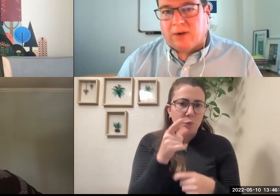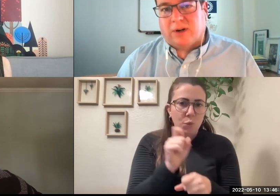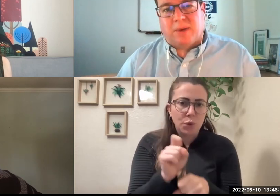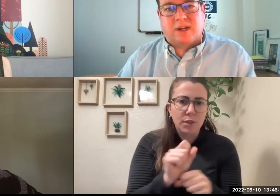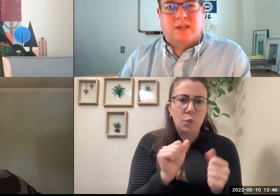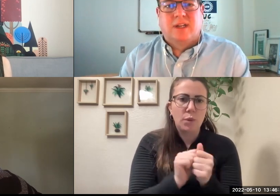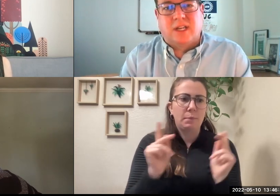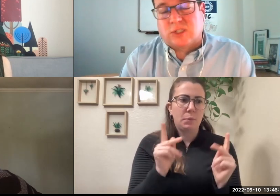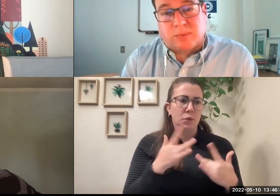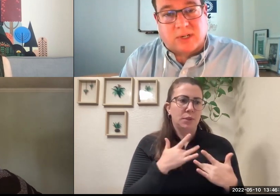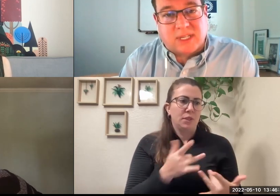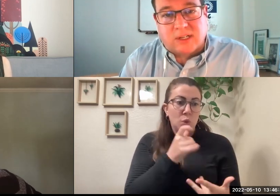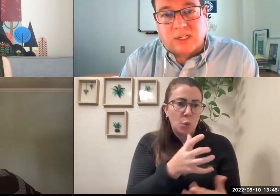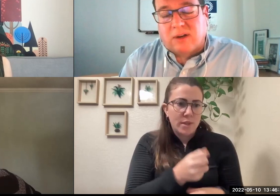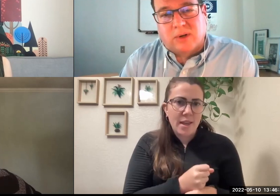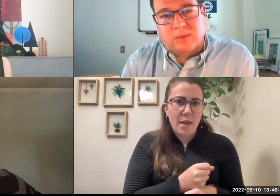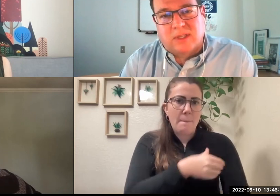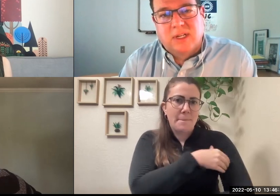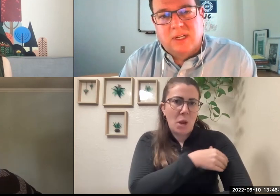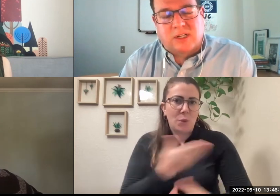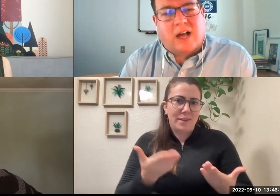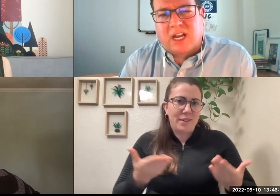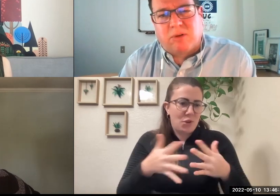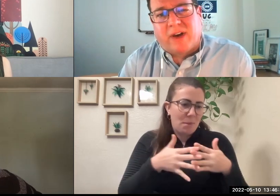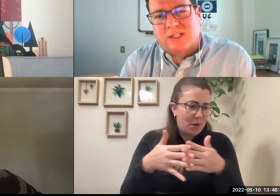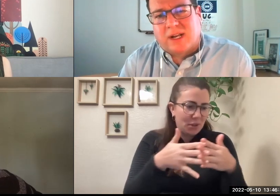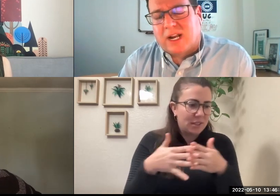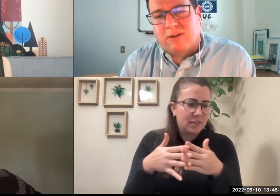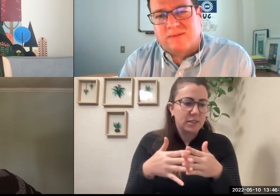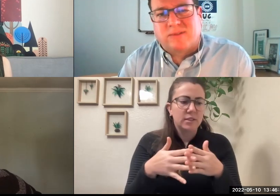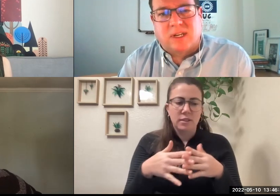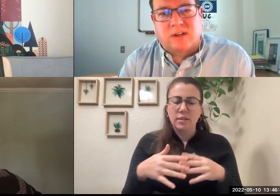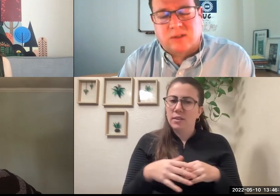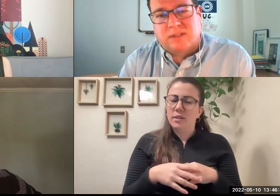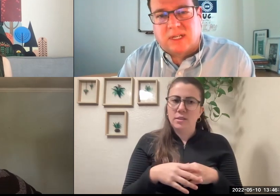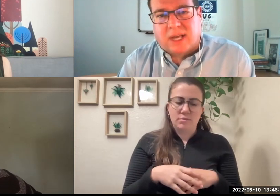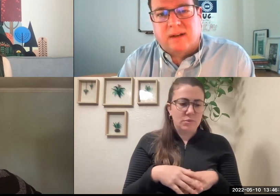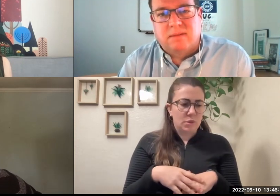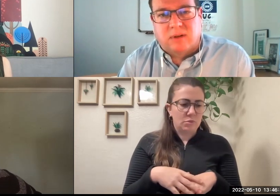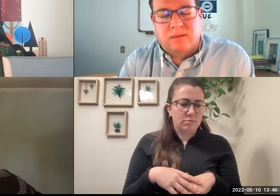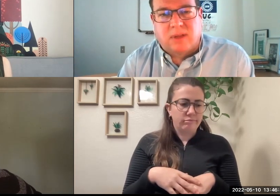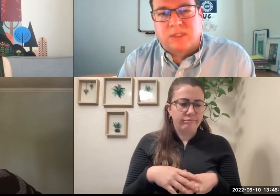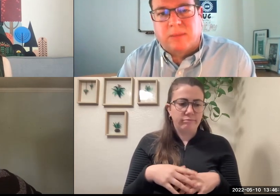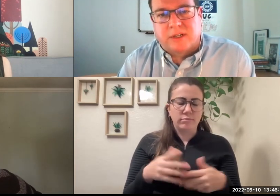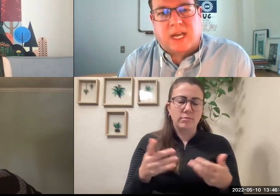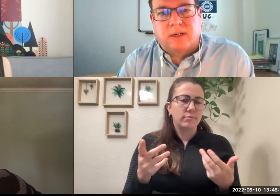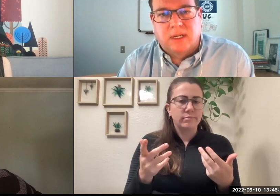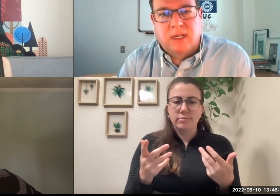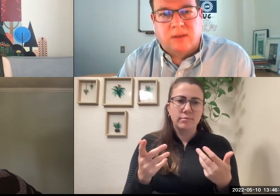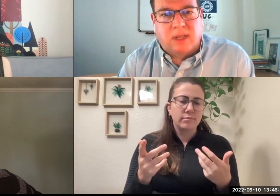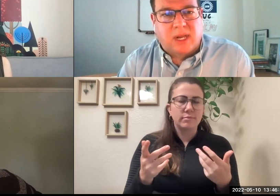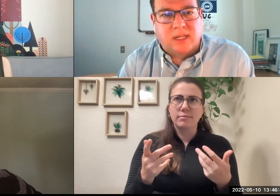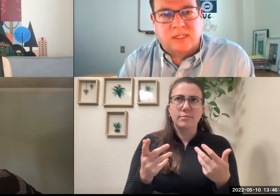lot of power in America, it's super exciting too. I've worked with, you know, childcare providers who hadn't had a raise in 15 years, who all of a sudden got, you know, doubled their